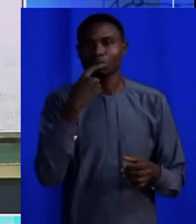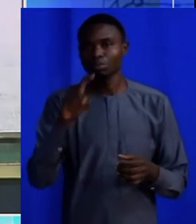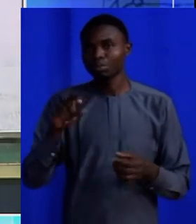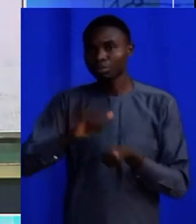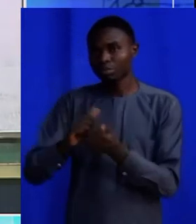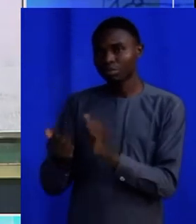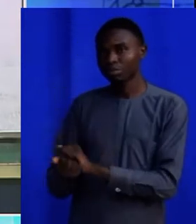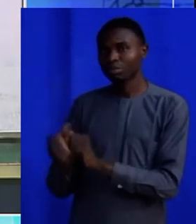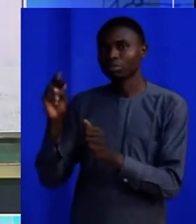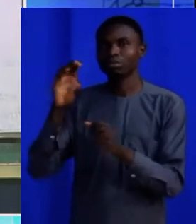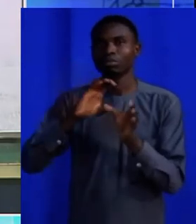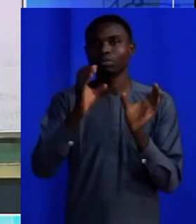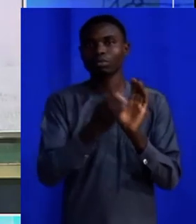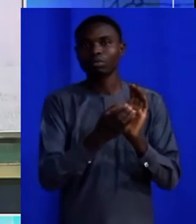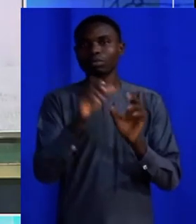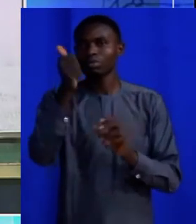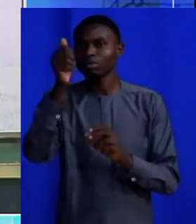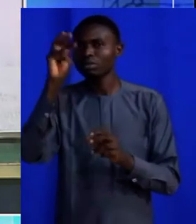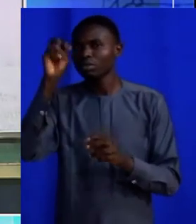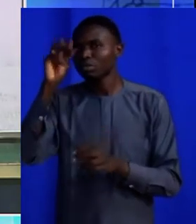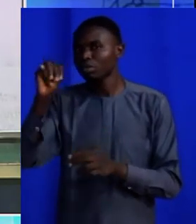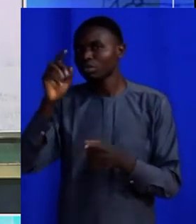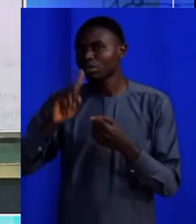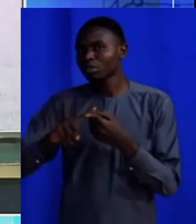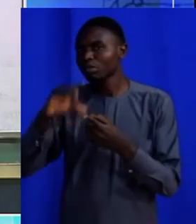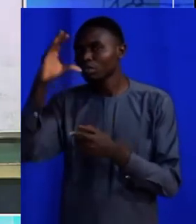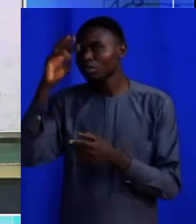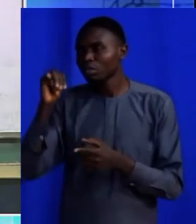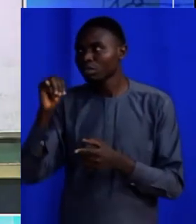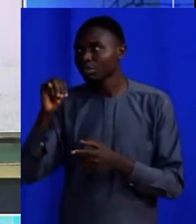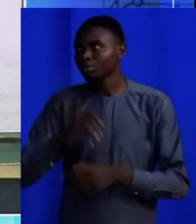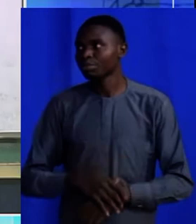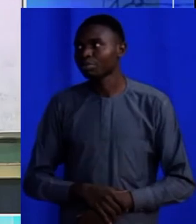exactly what the lesson is about?